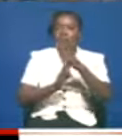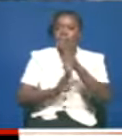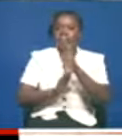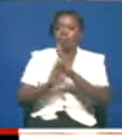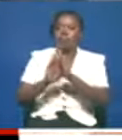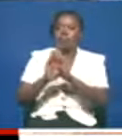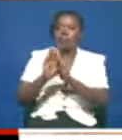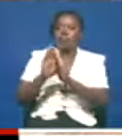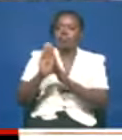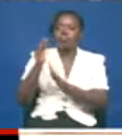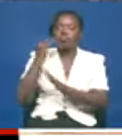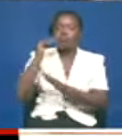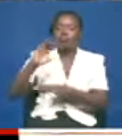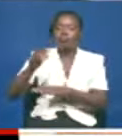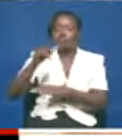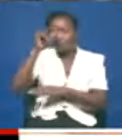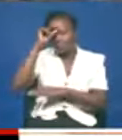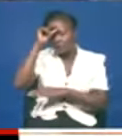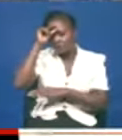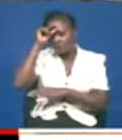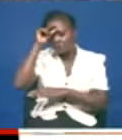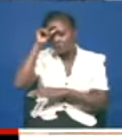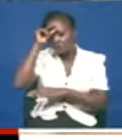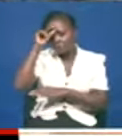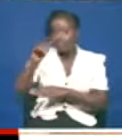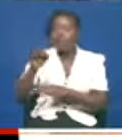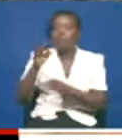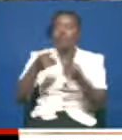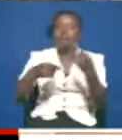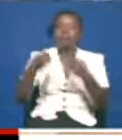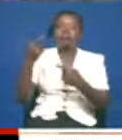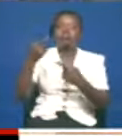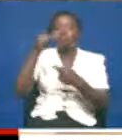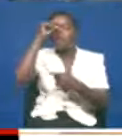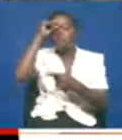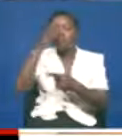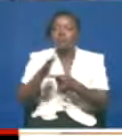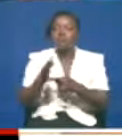of Siaya County government should he become the next governor.